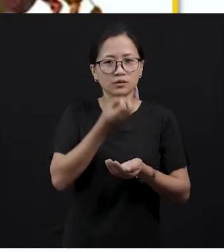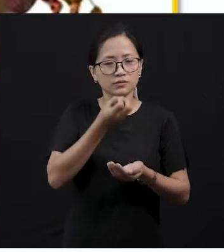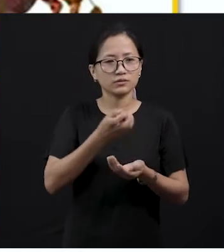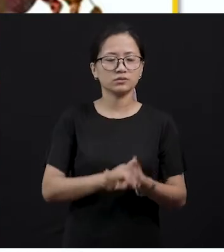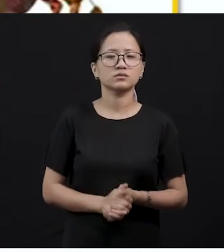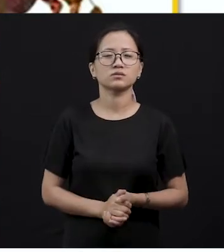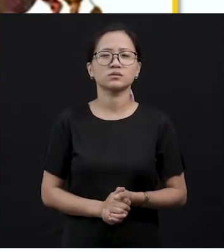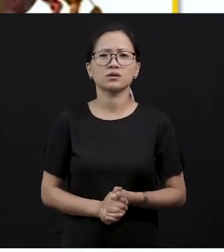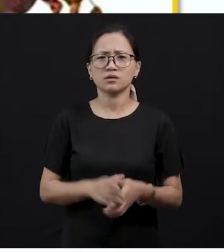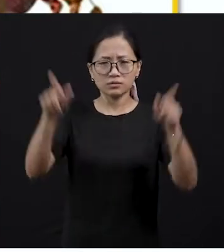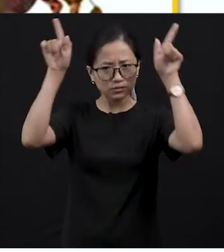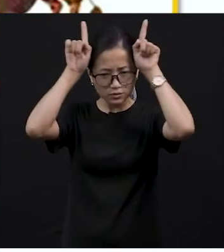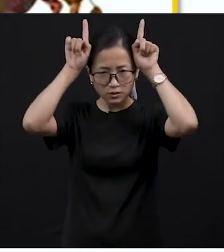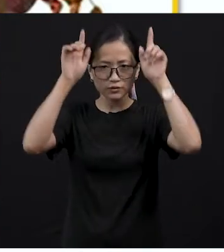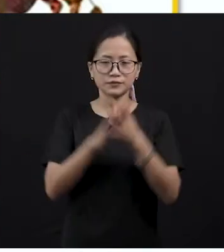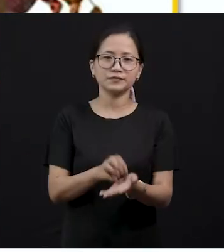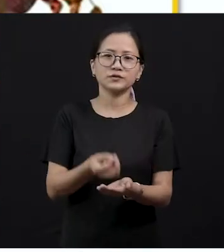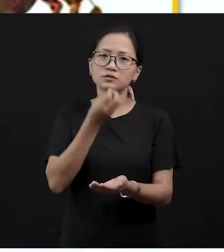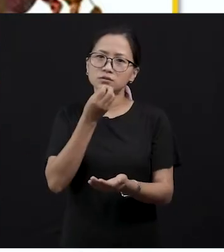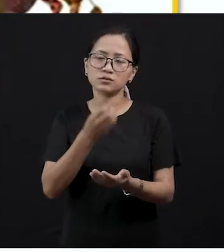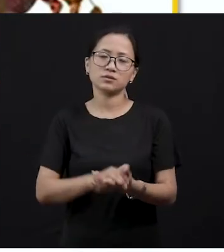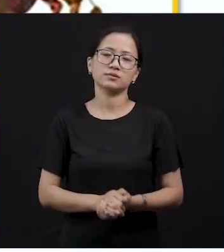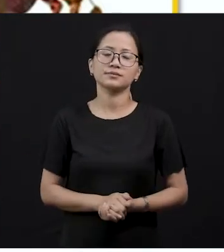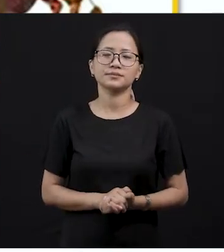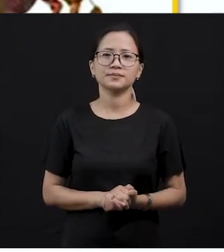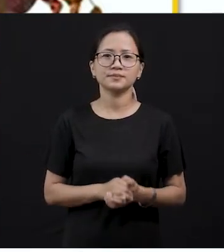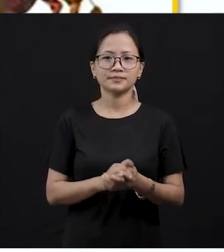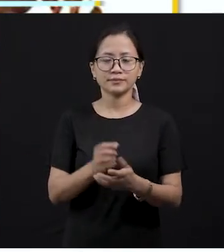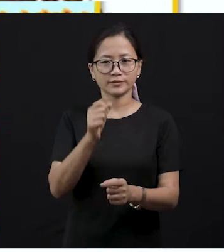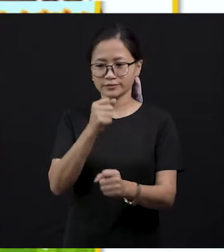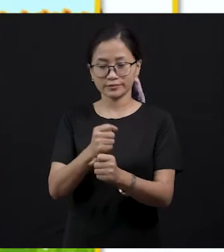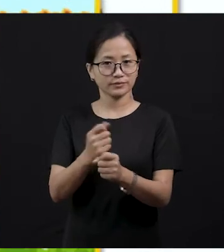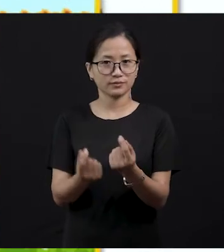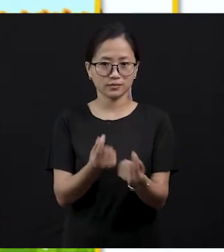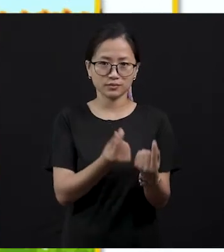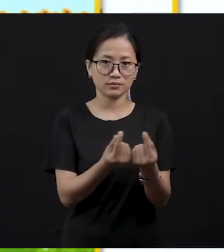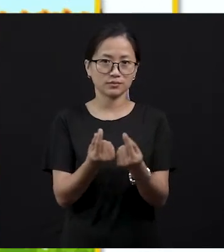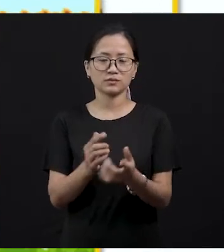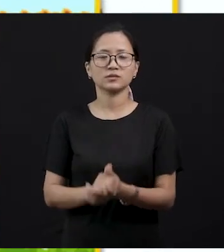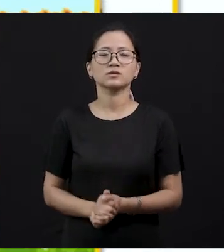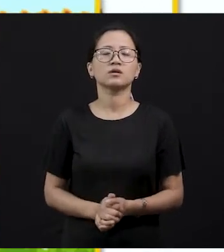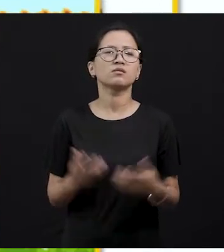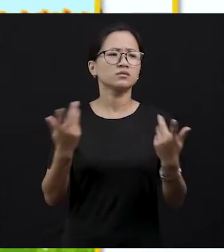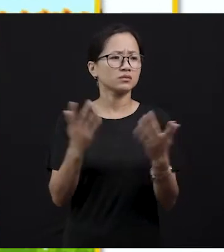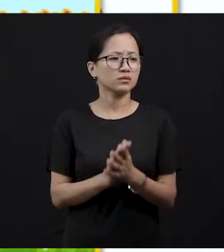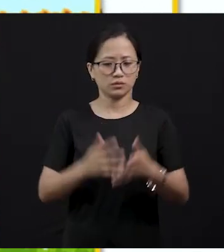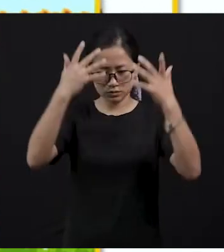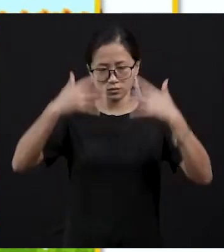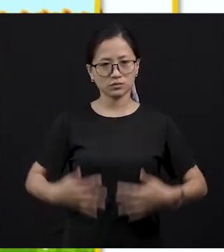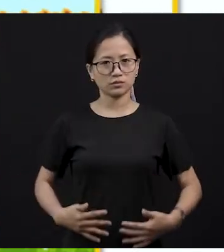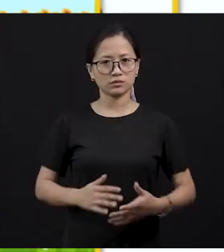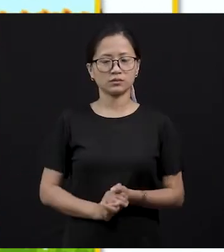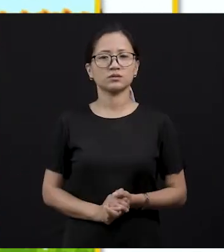Yes, the cow feeding on the grass, yes. And what else? And we human